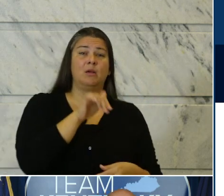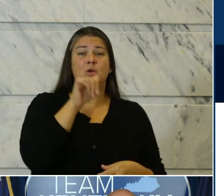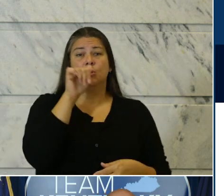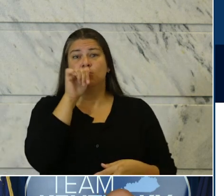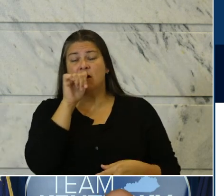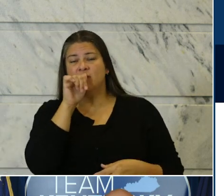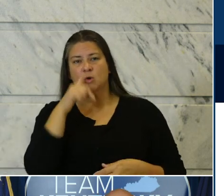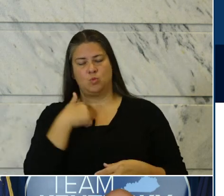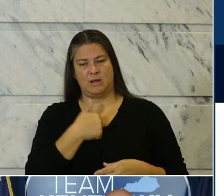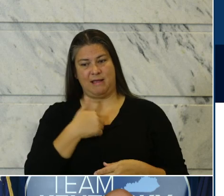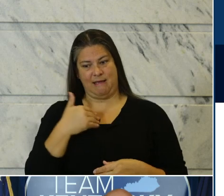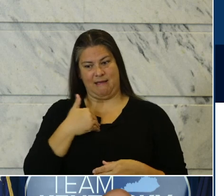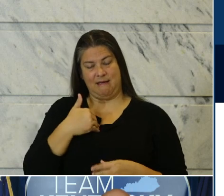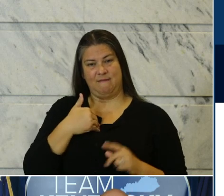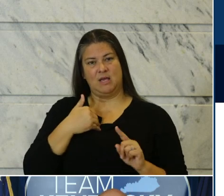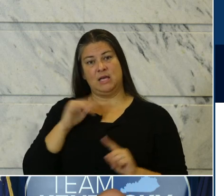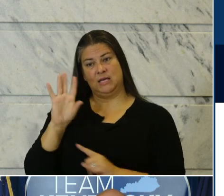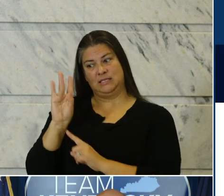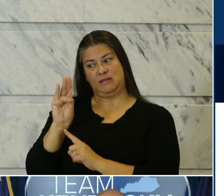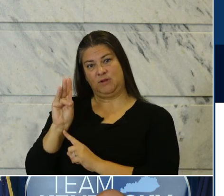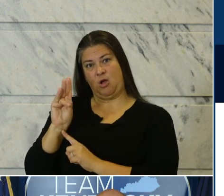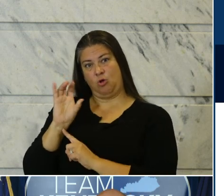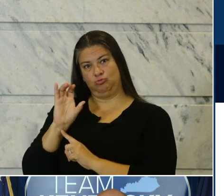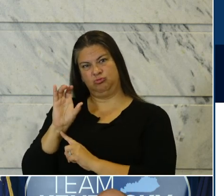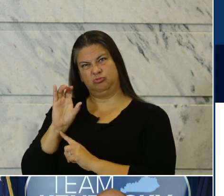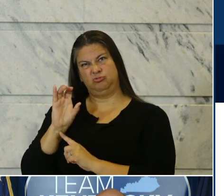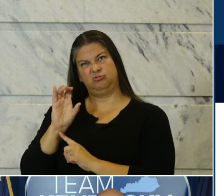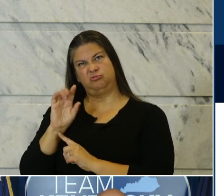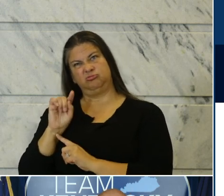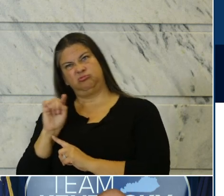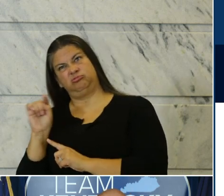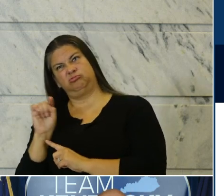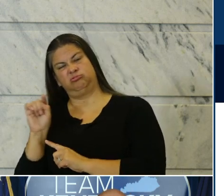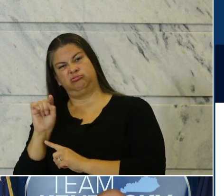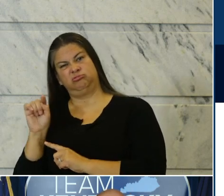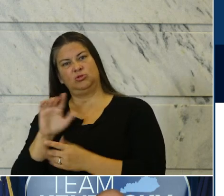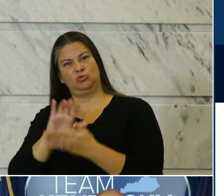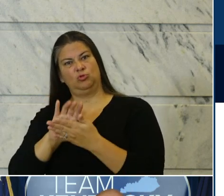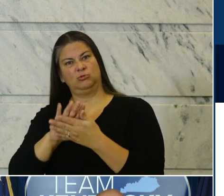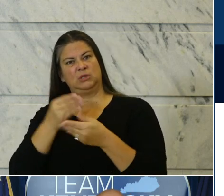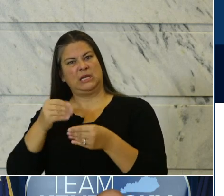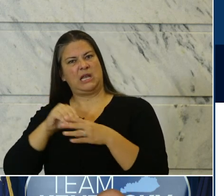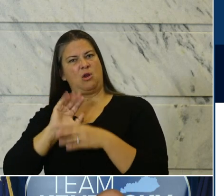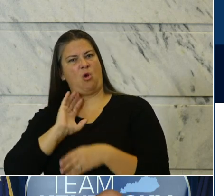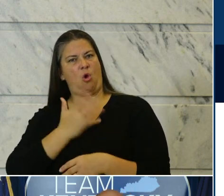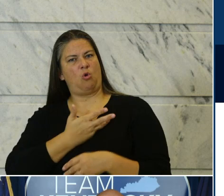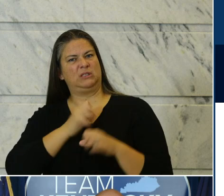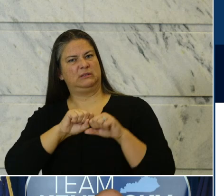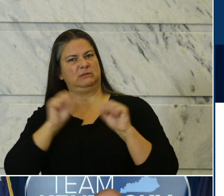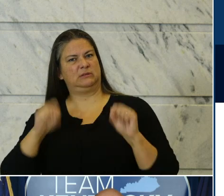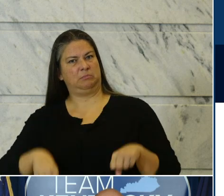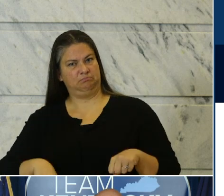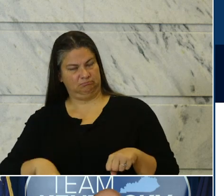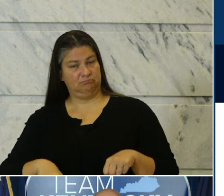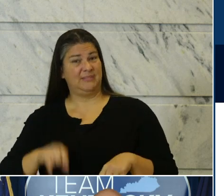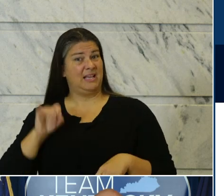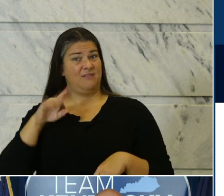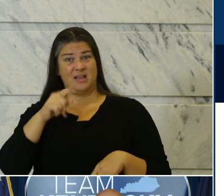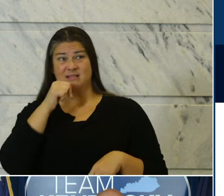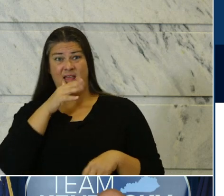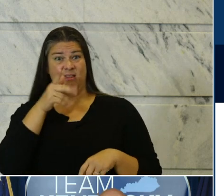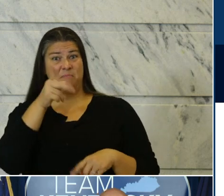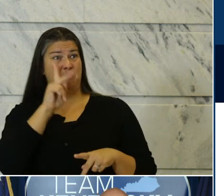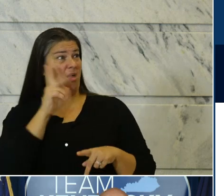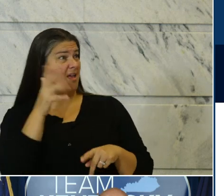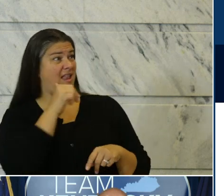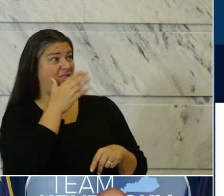1,700 plus in our database so far. Those who are not in the database, we're getting outreach and emails. Thank you. We appreciate that and we